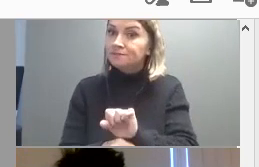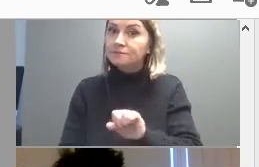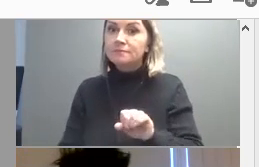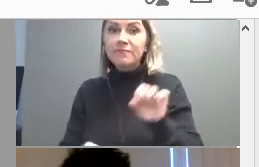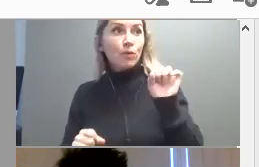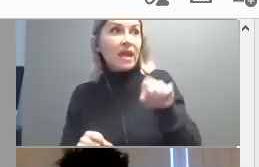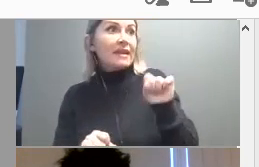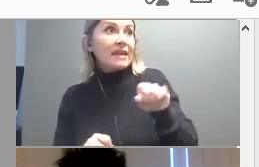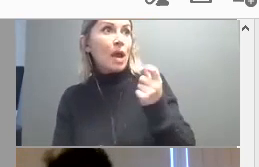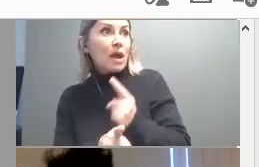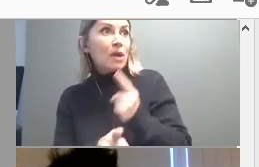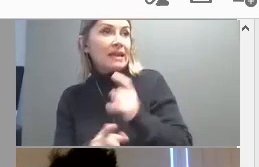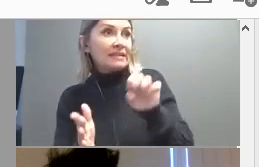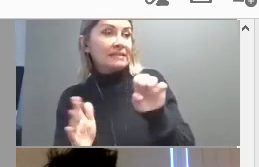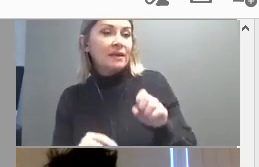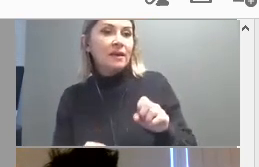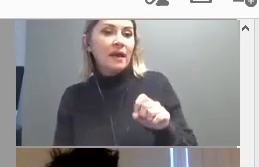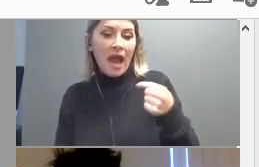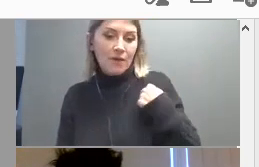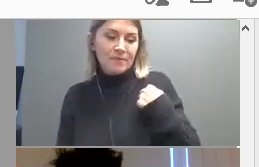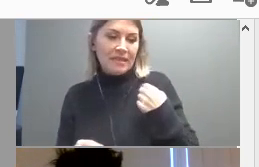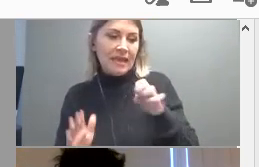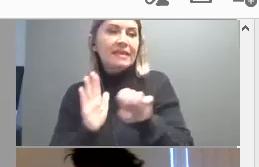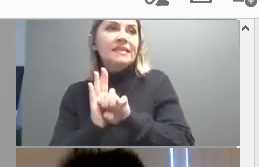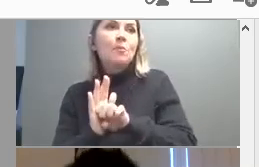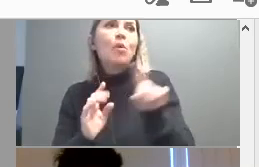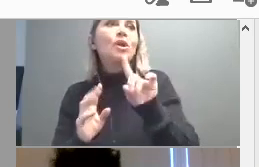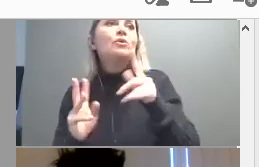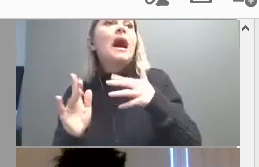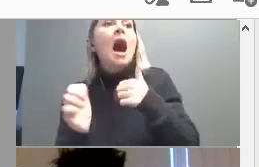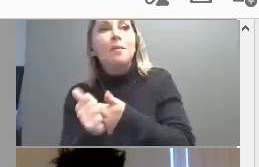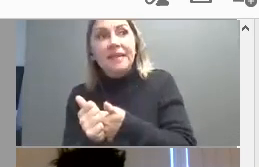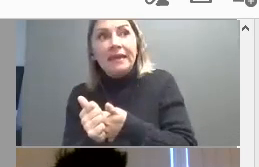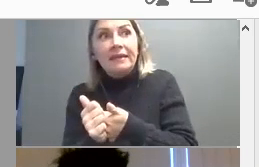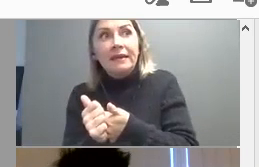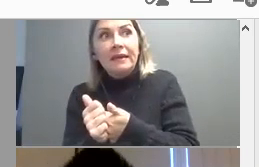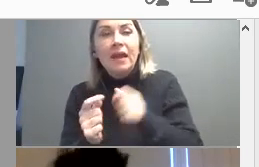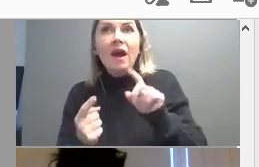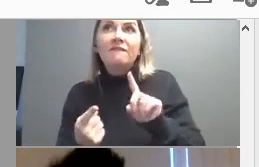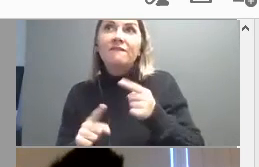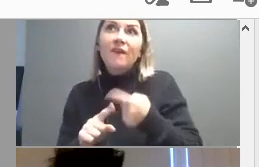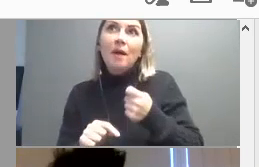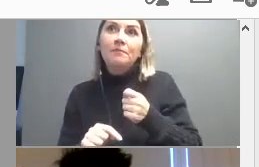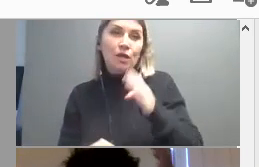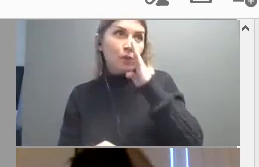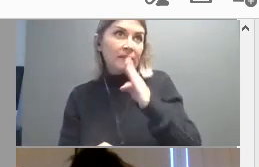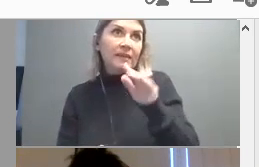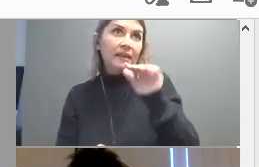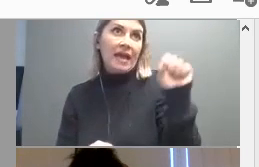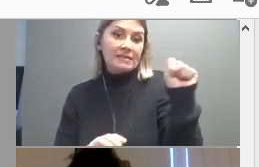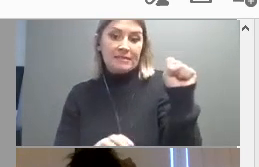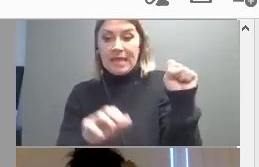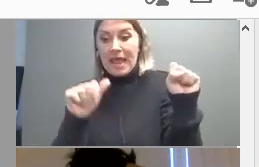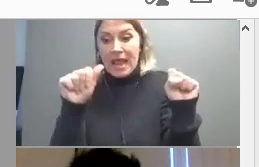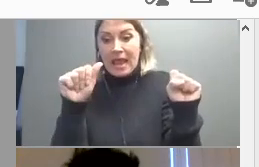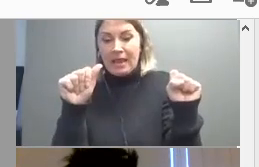yeah, works. right, exactly. That would be an example of where you would update when Exactly. you go from directly from S to A. You would say, oh,